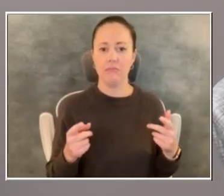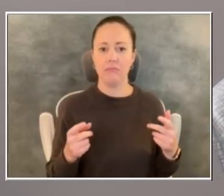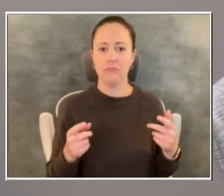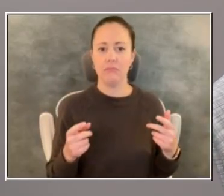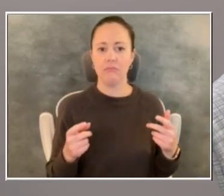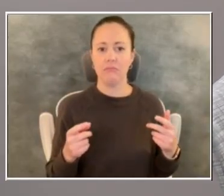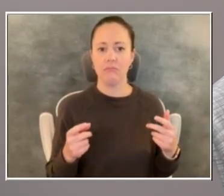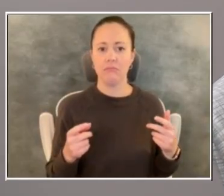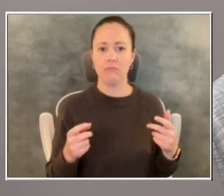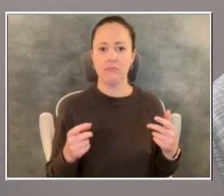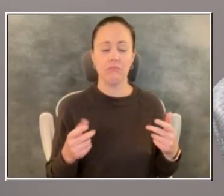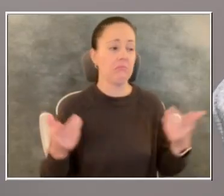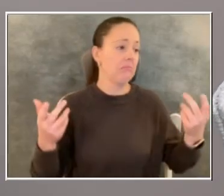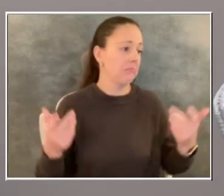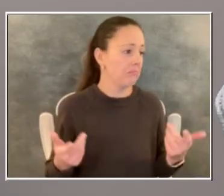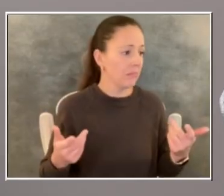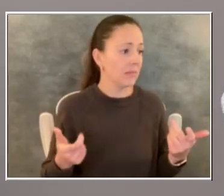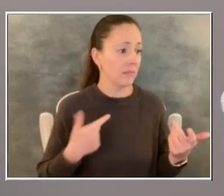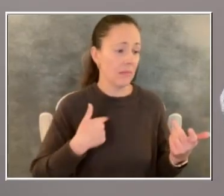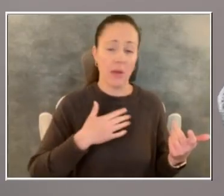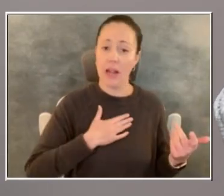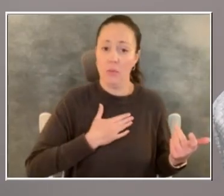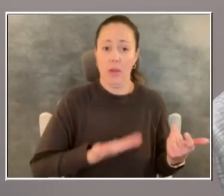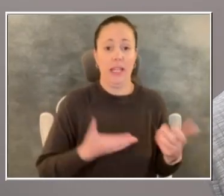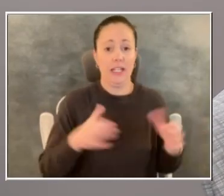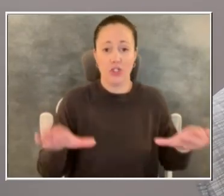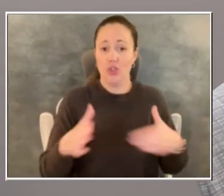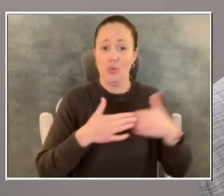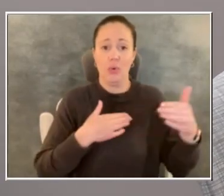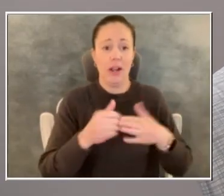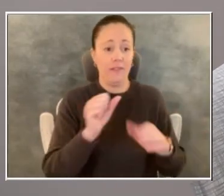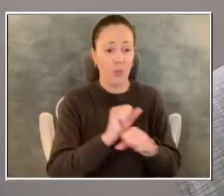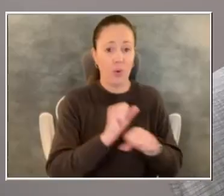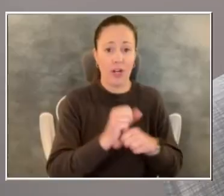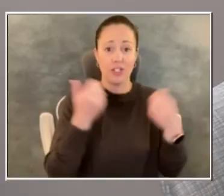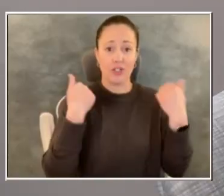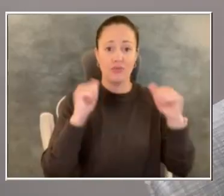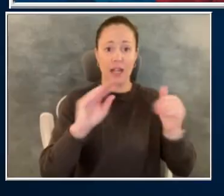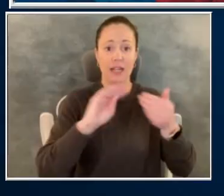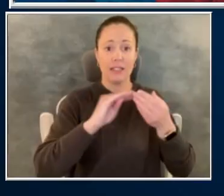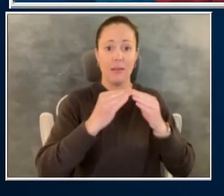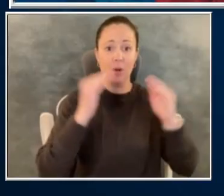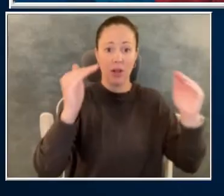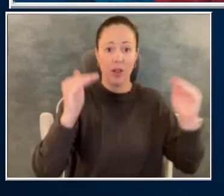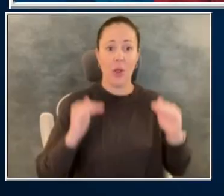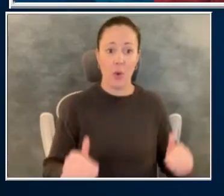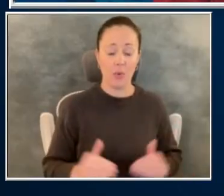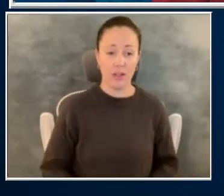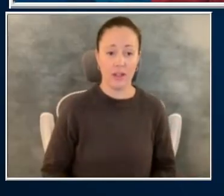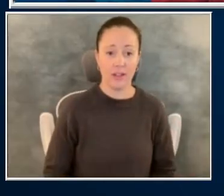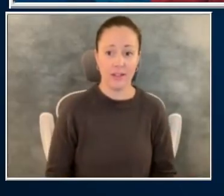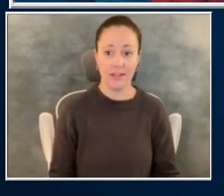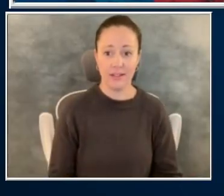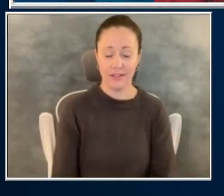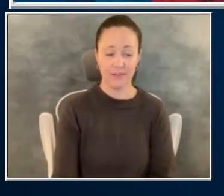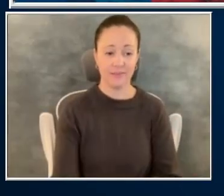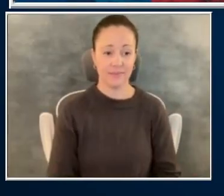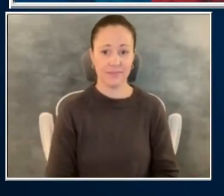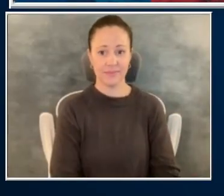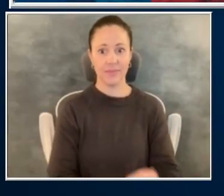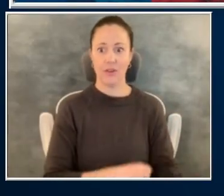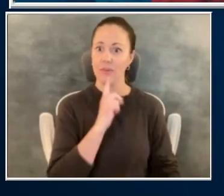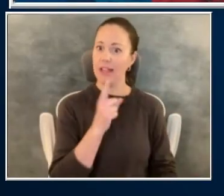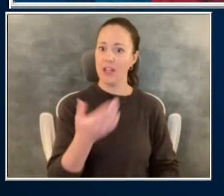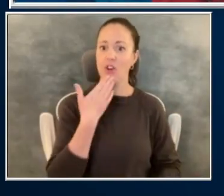you know, I'm willing to do the work to see if we can't get that thing lowered. Boy, you are such a good example of how you can